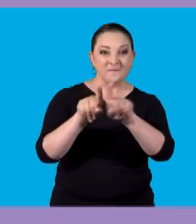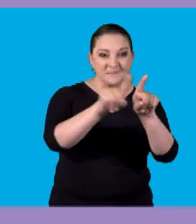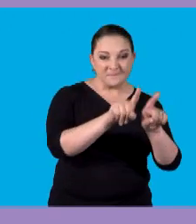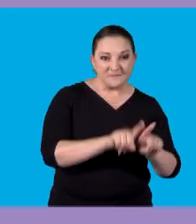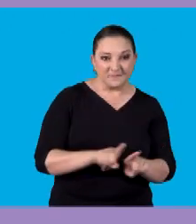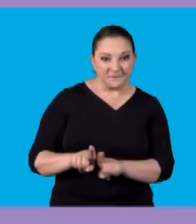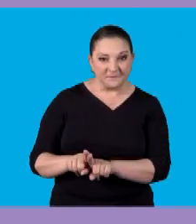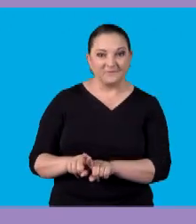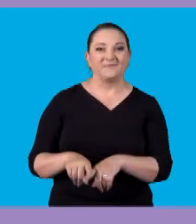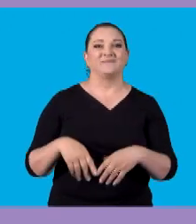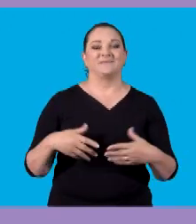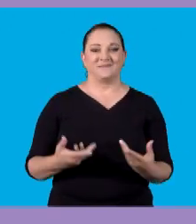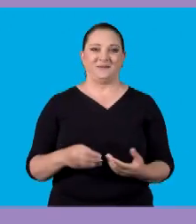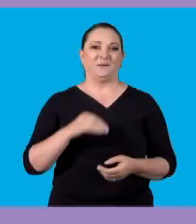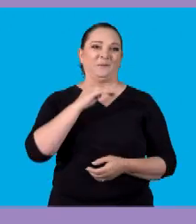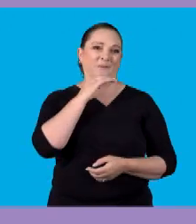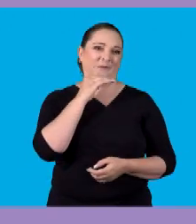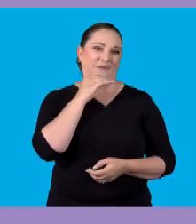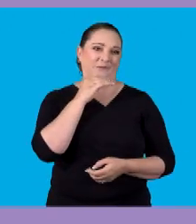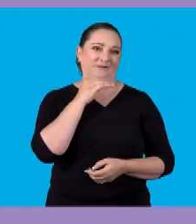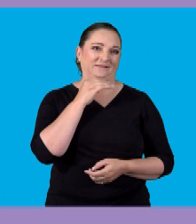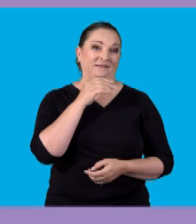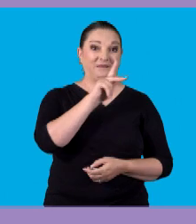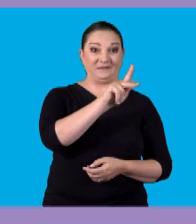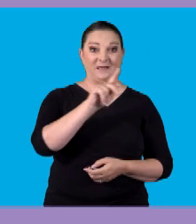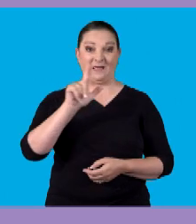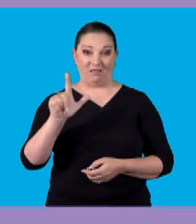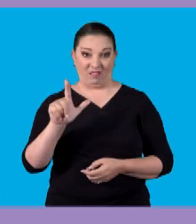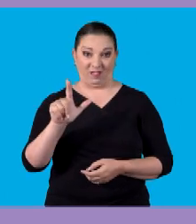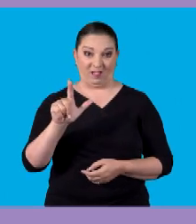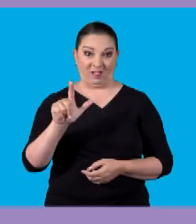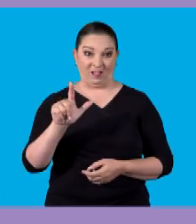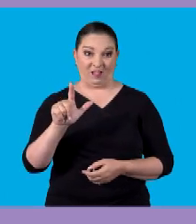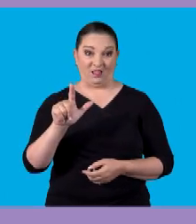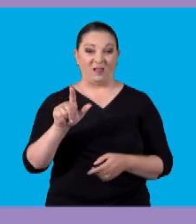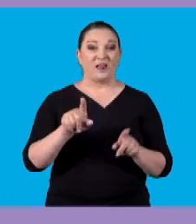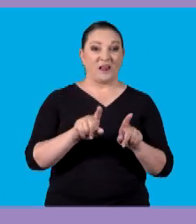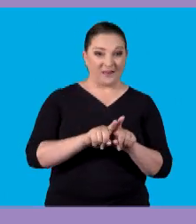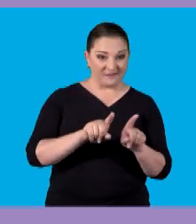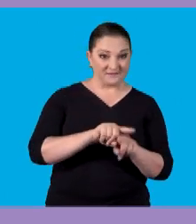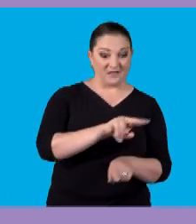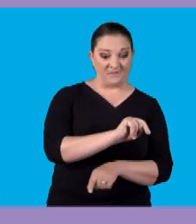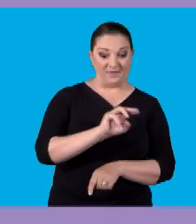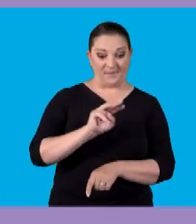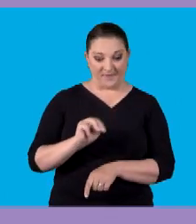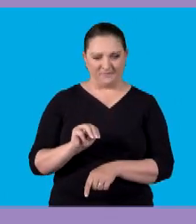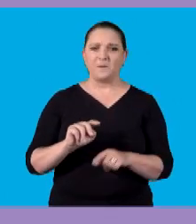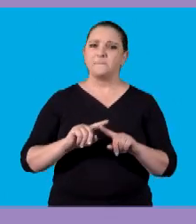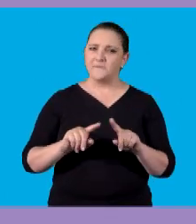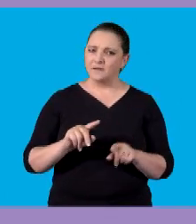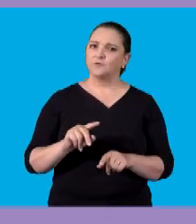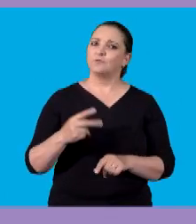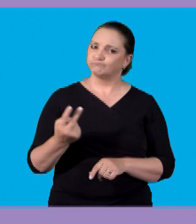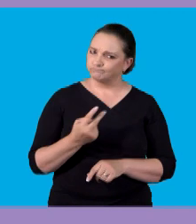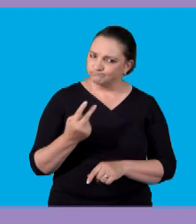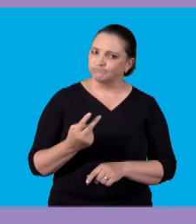parallelogram that has all of its sides equal. So that means that as much as Kl is equals to Mn, but Nm